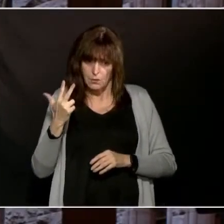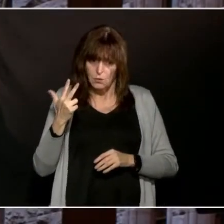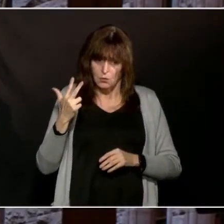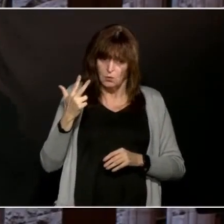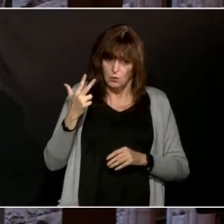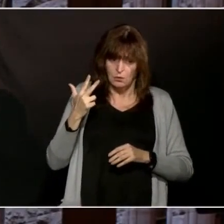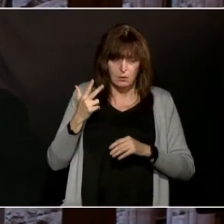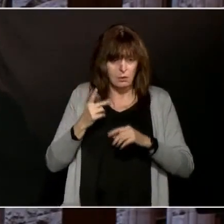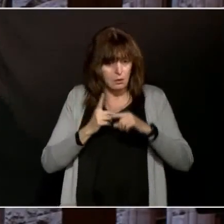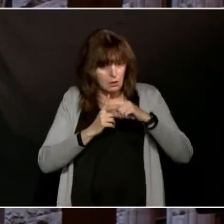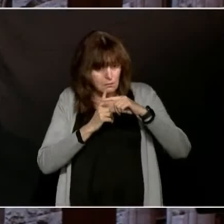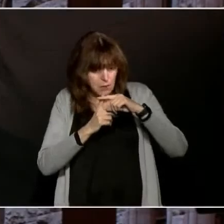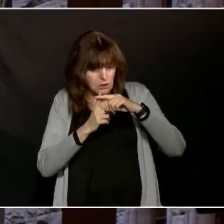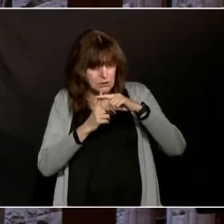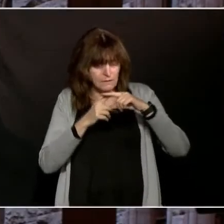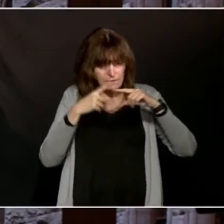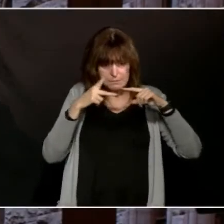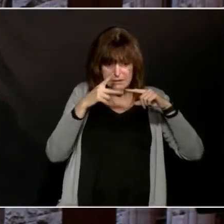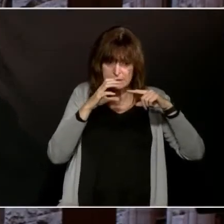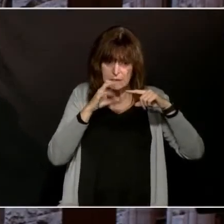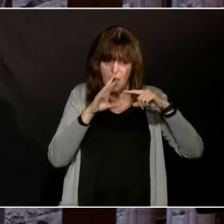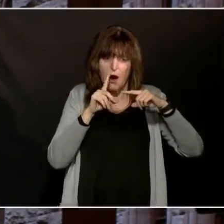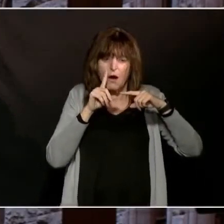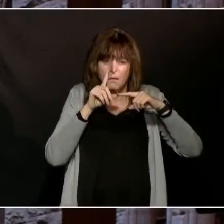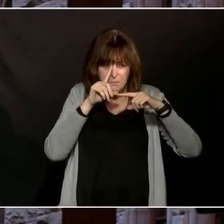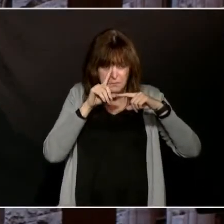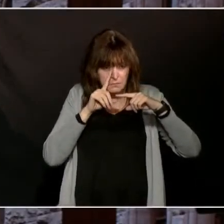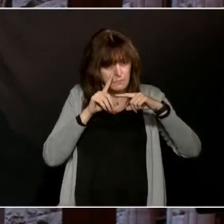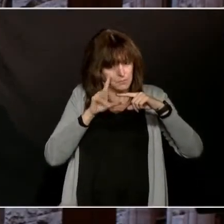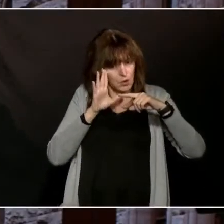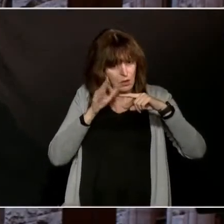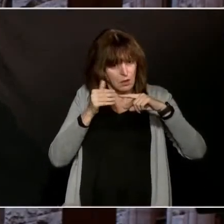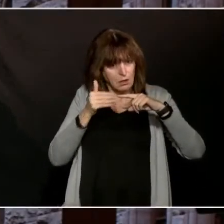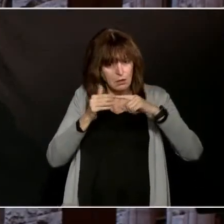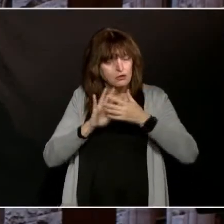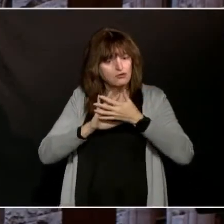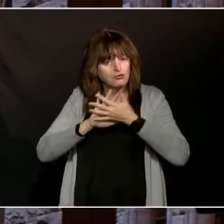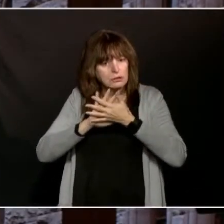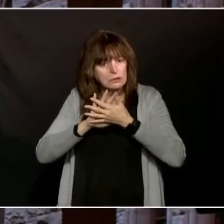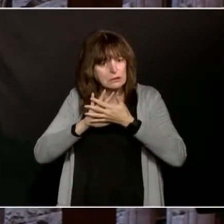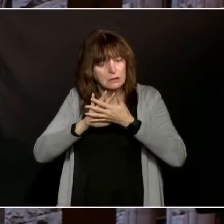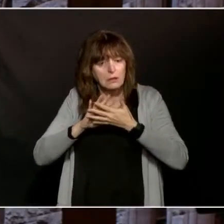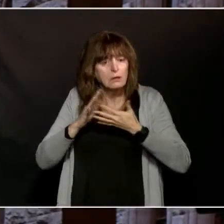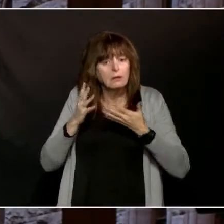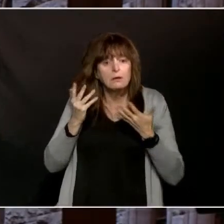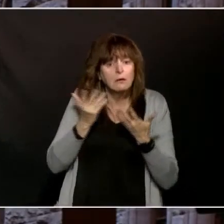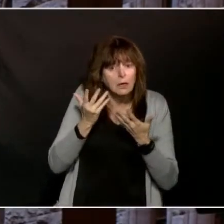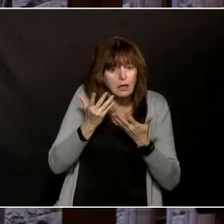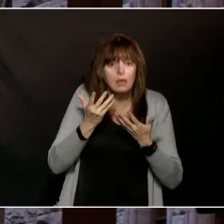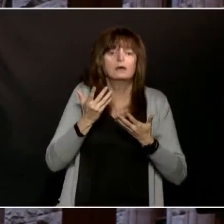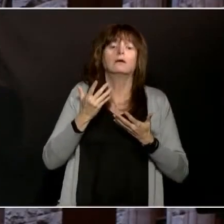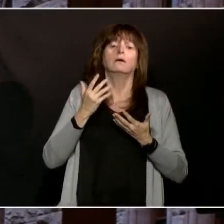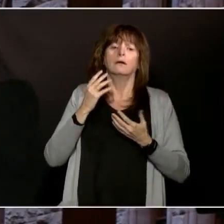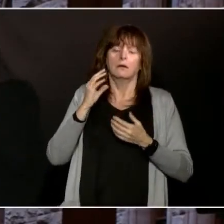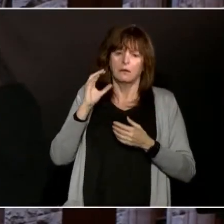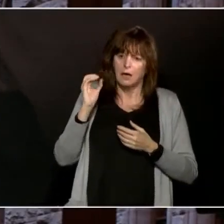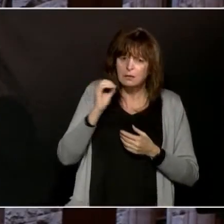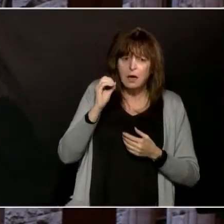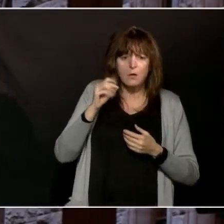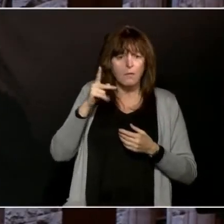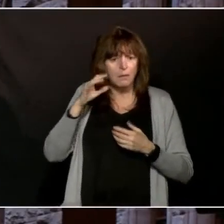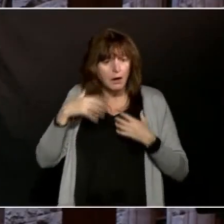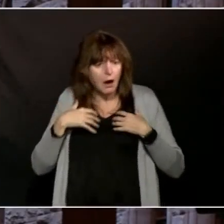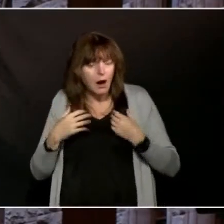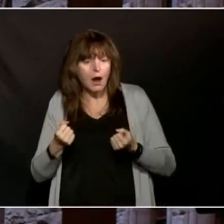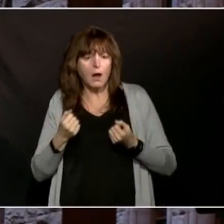cases vetted through this process. This means Ontarians and ourselves, the public health community, and Ontarians writ large